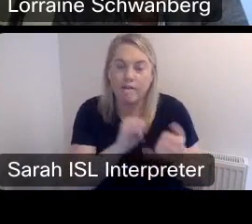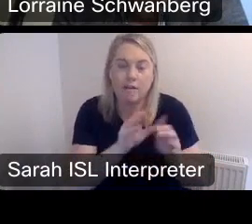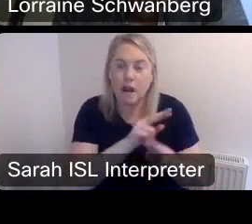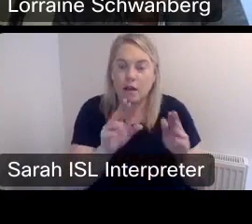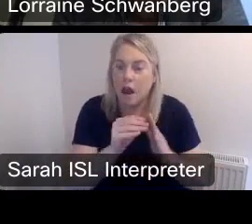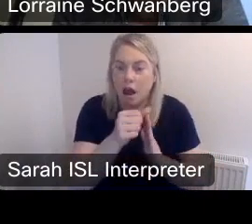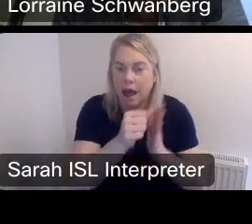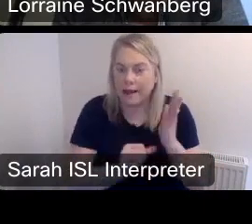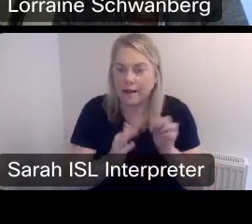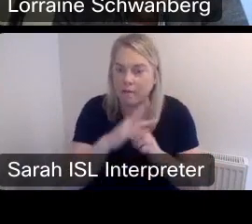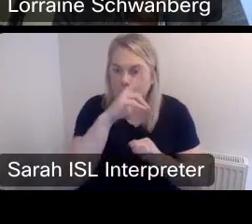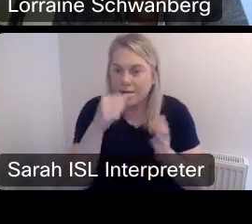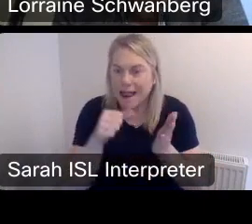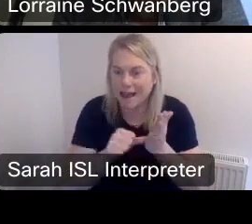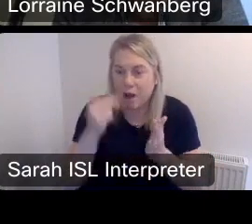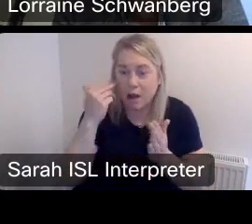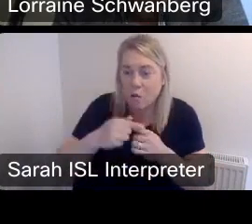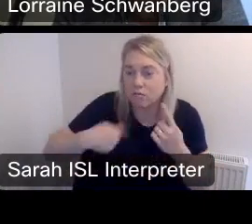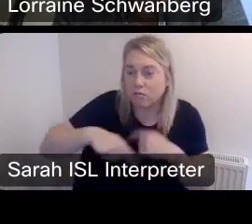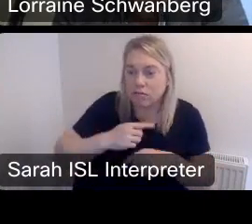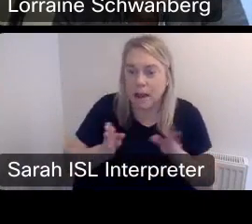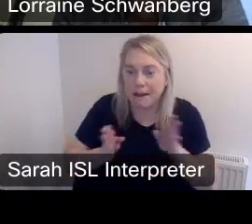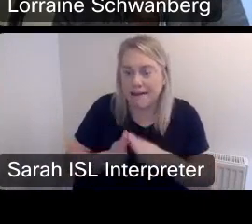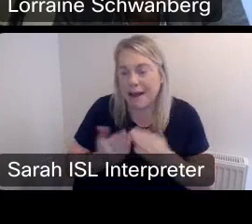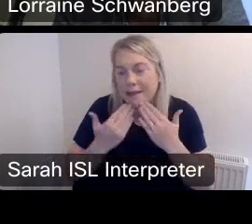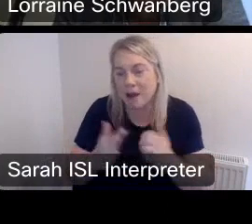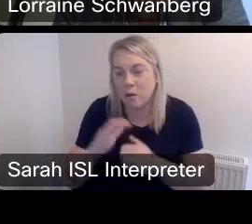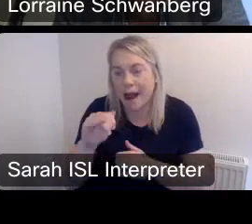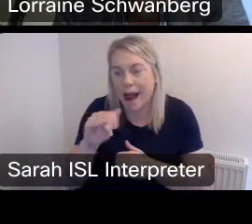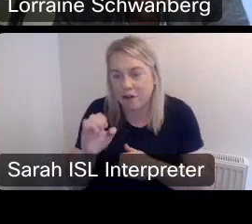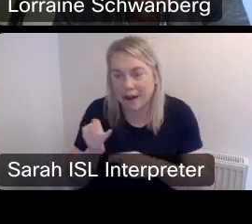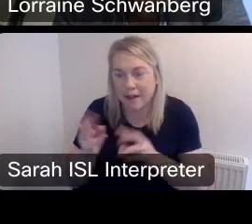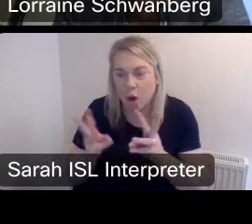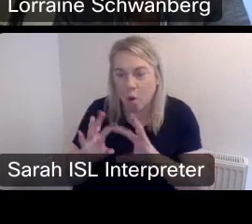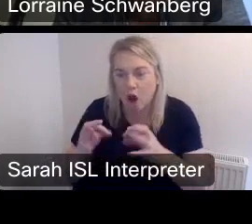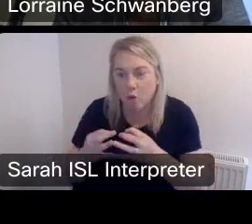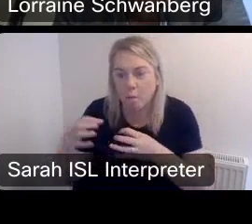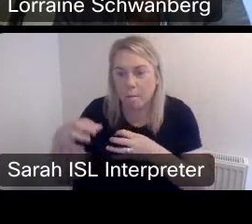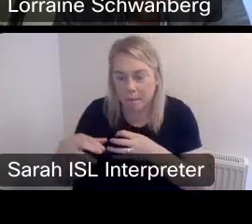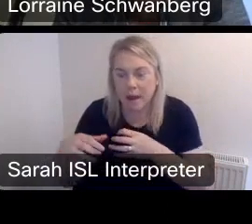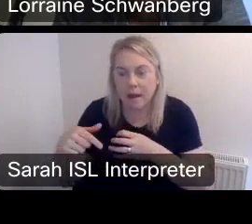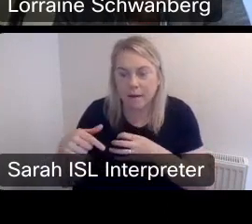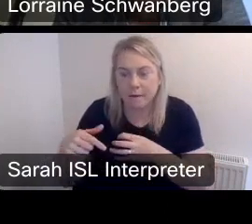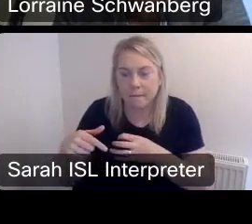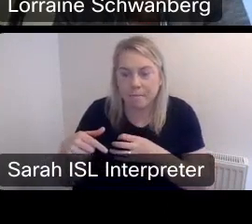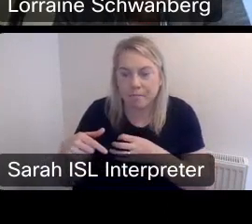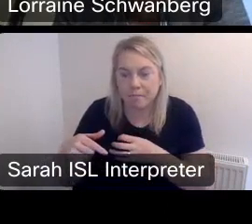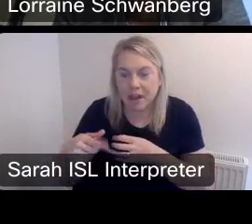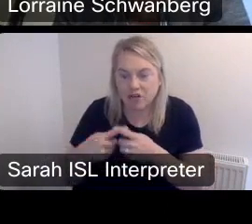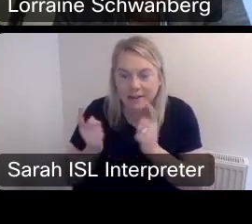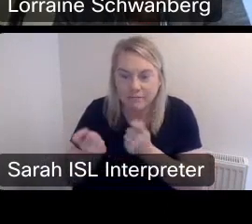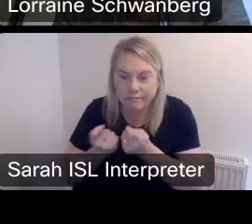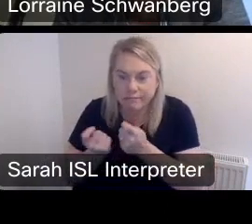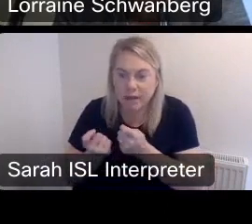have been very busy, and much gratitude to Catherine Hand and the working group she facilitated and led out on in terms